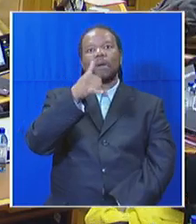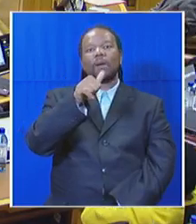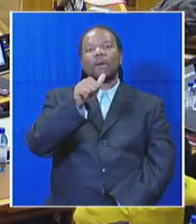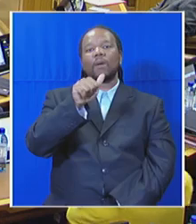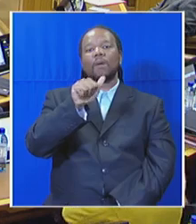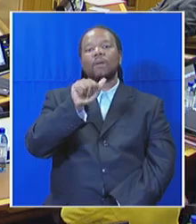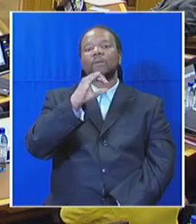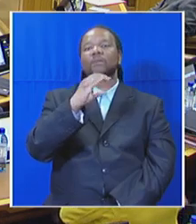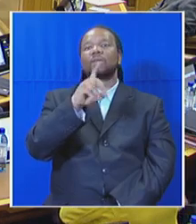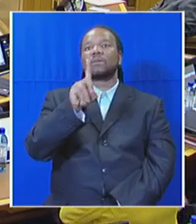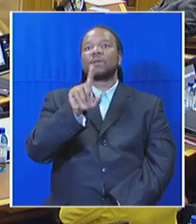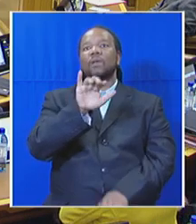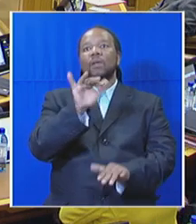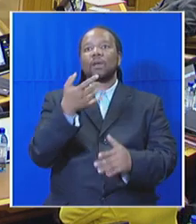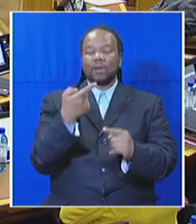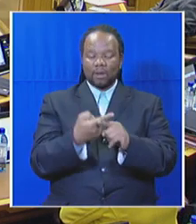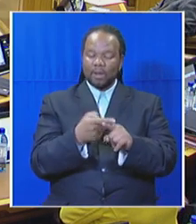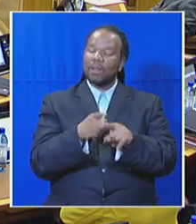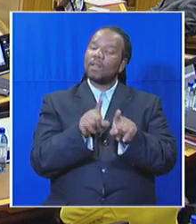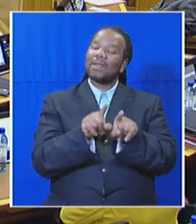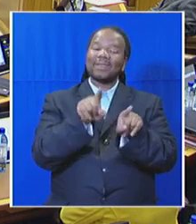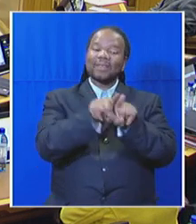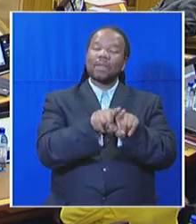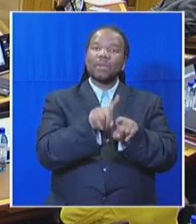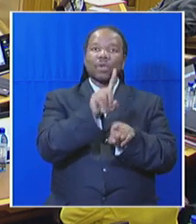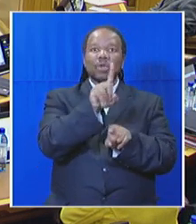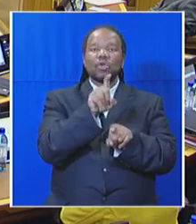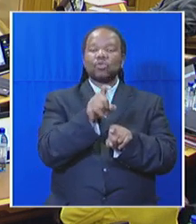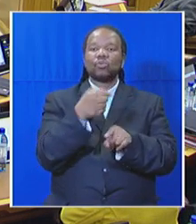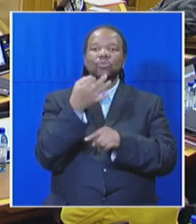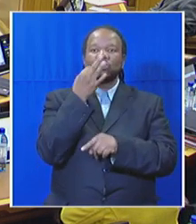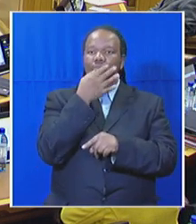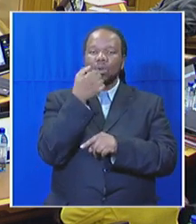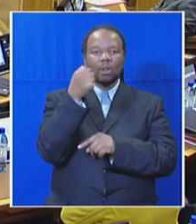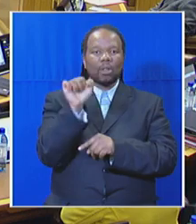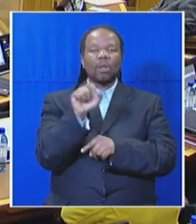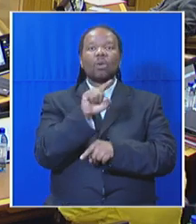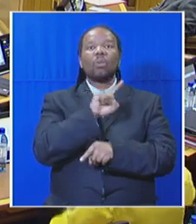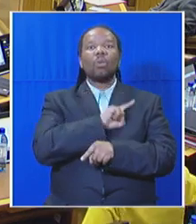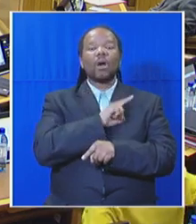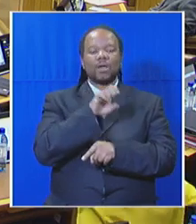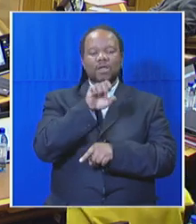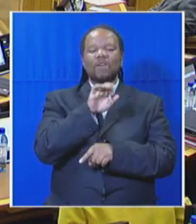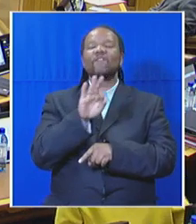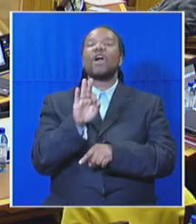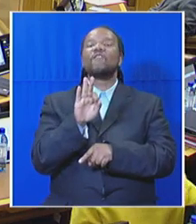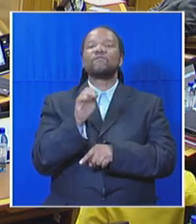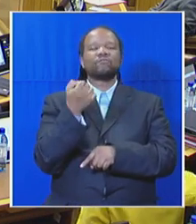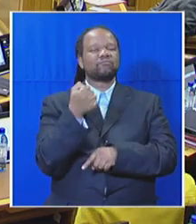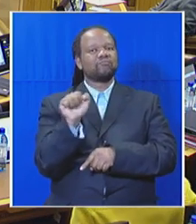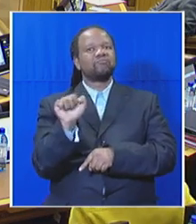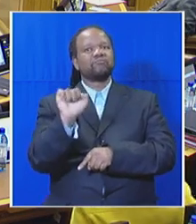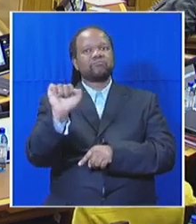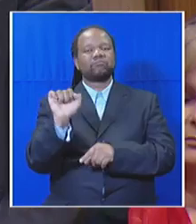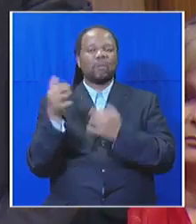the opportunity of putting a question on this precise issue last time due to the disruption of the EFF. So, Madam Speaker,